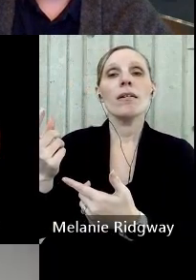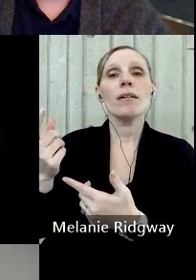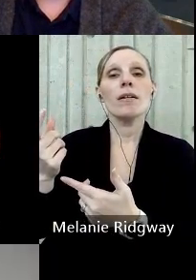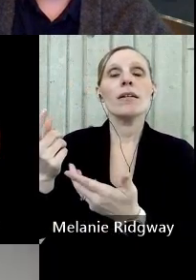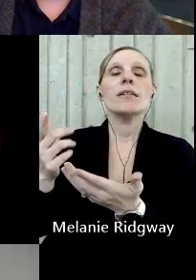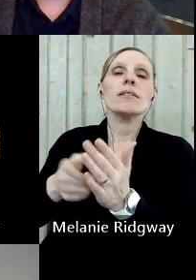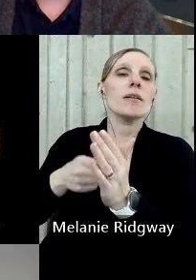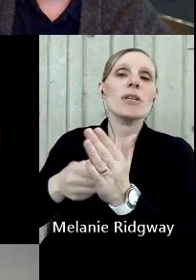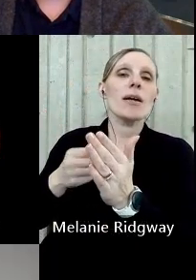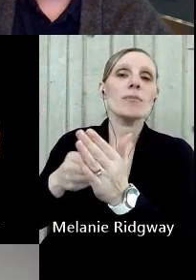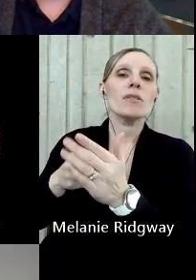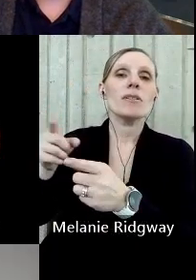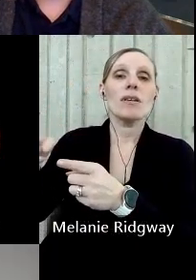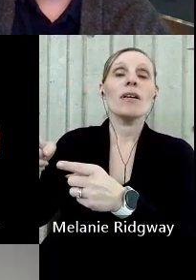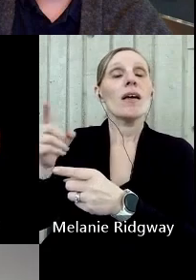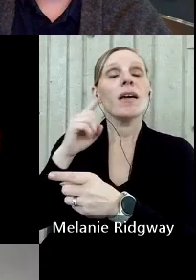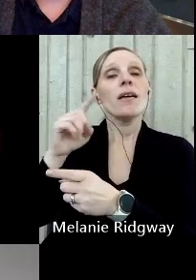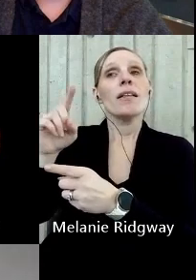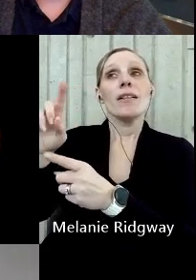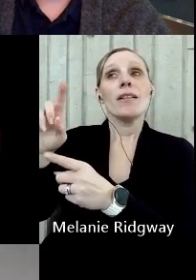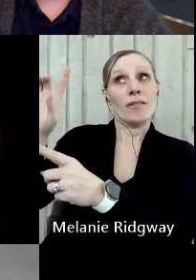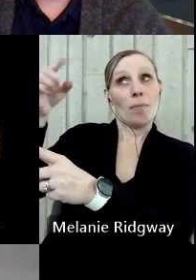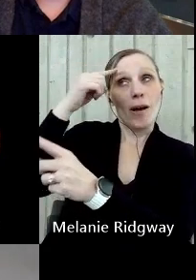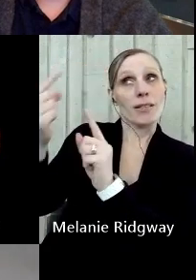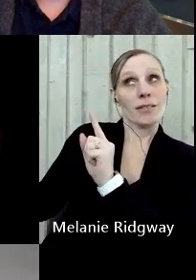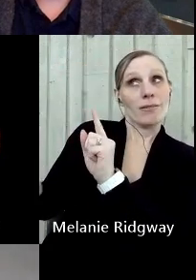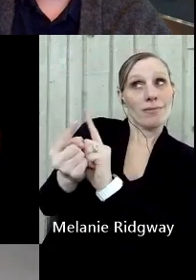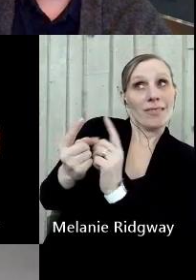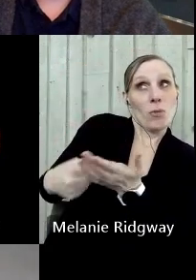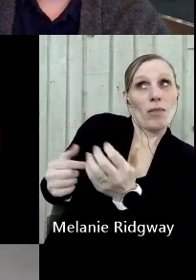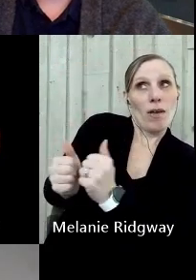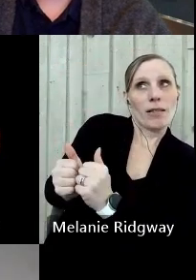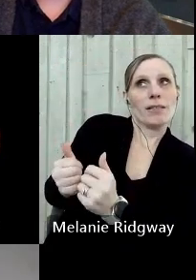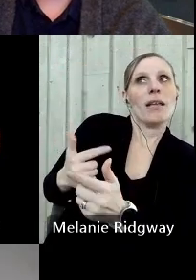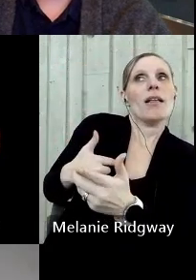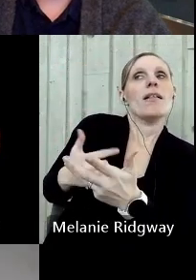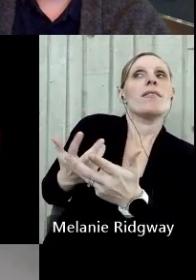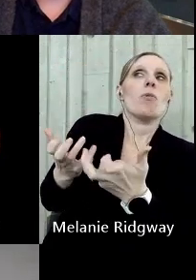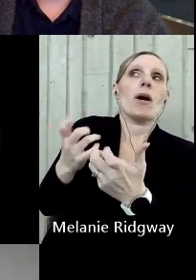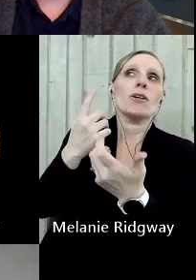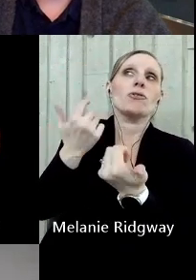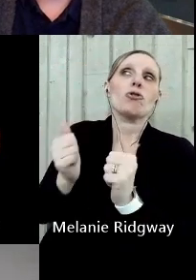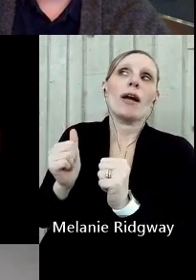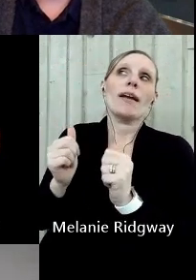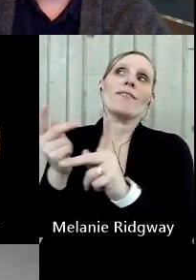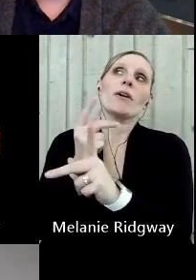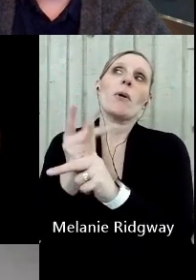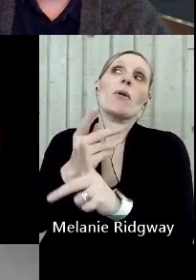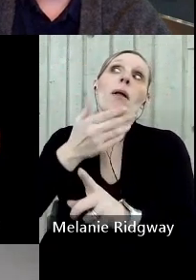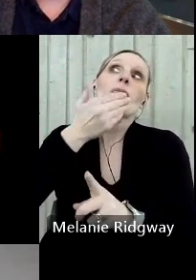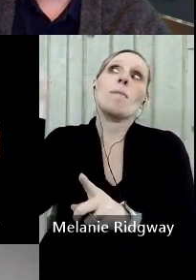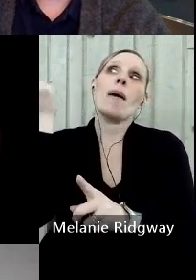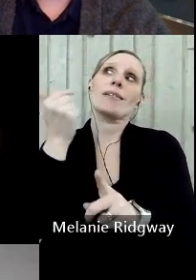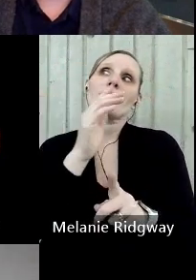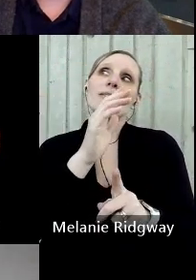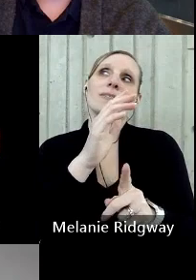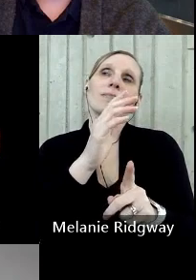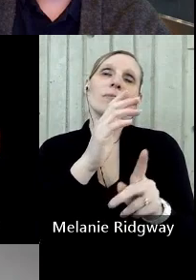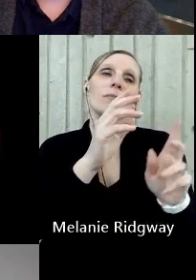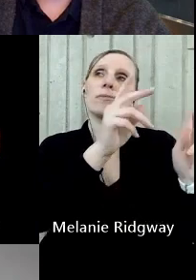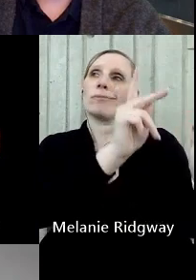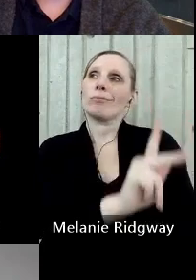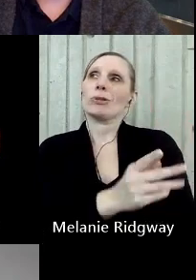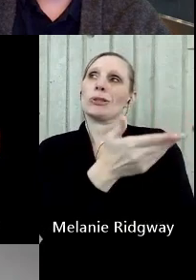job. They've come to us because we're doing some of the human resources work, some of the vetting of the individuals who are the best candidates for their job,